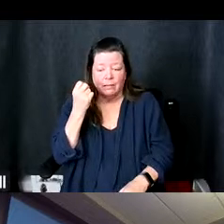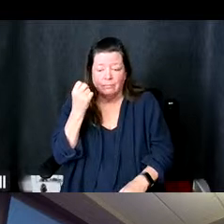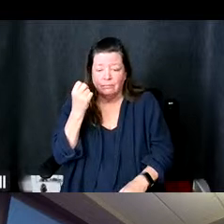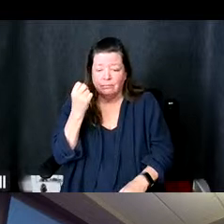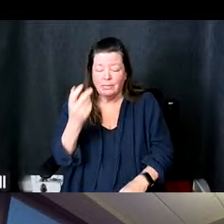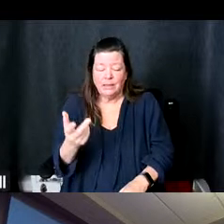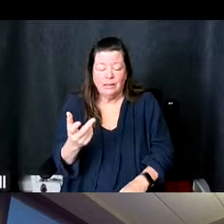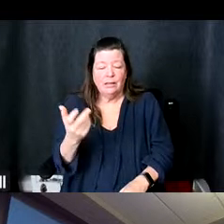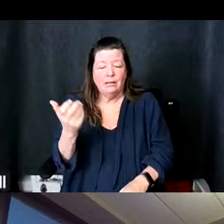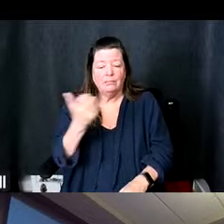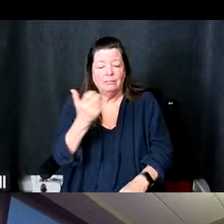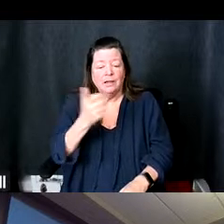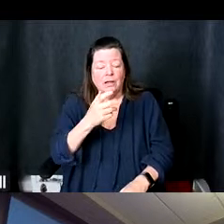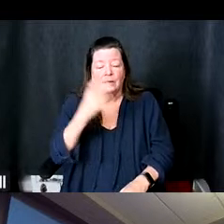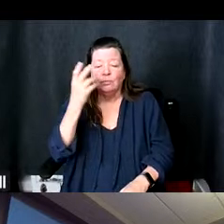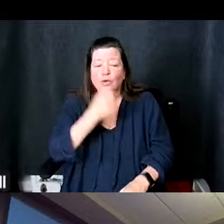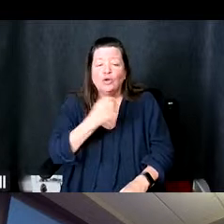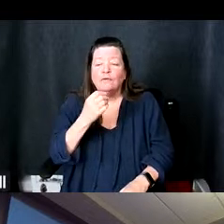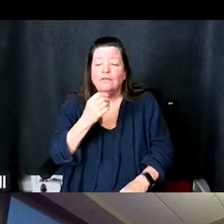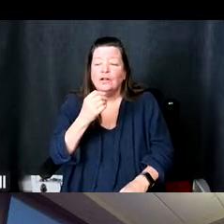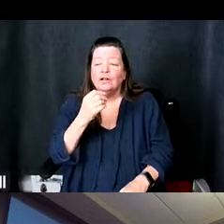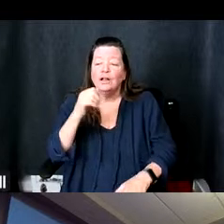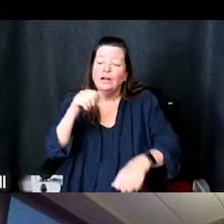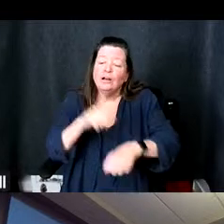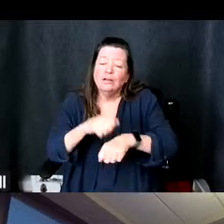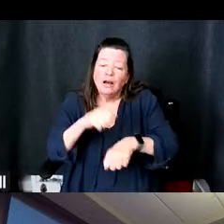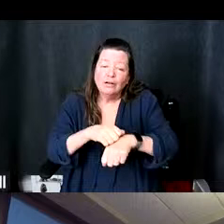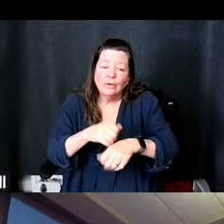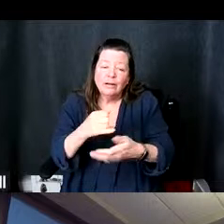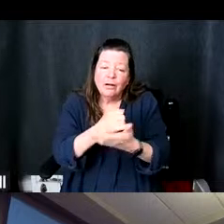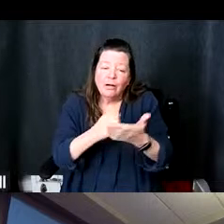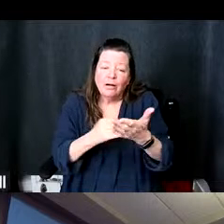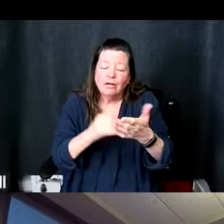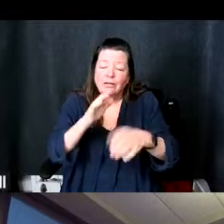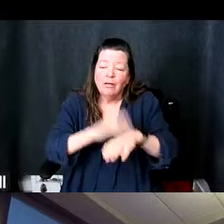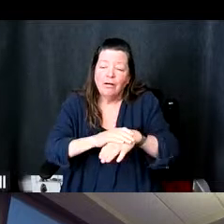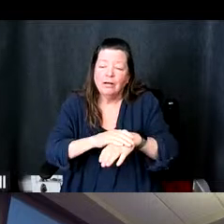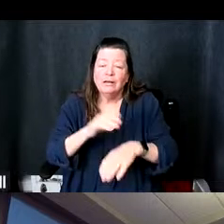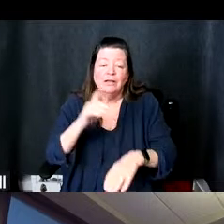awesome concrete art on sound walls and other places.